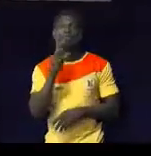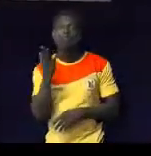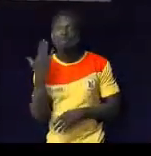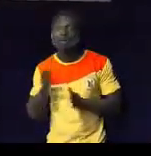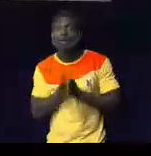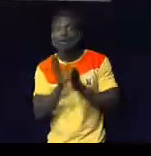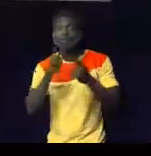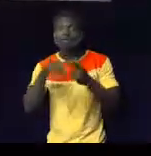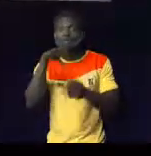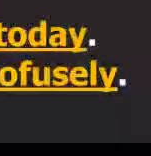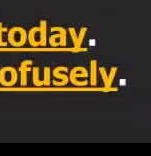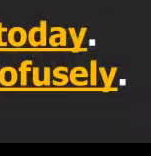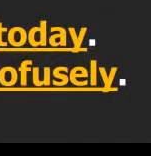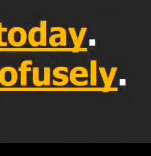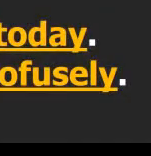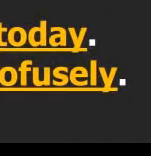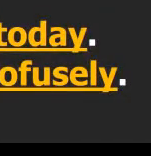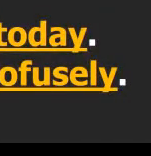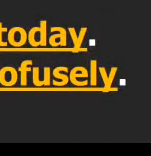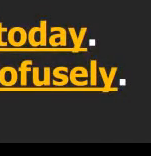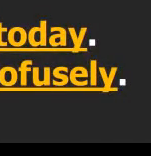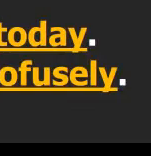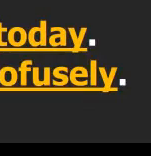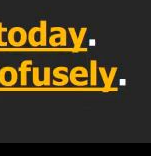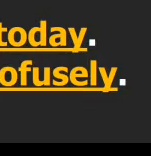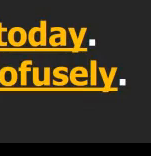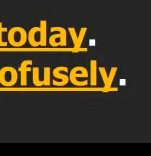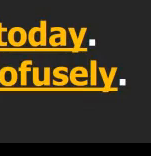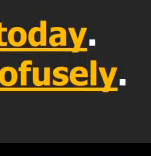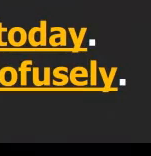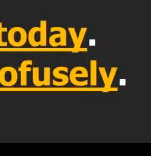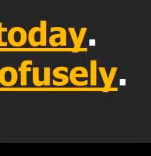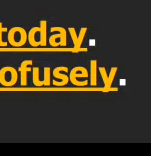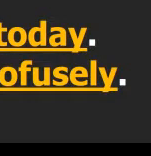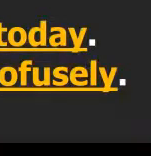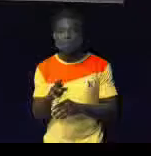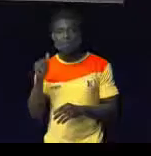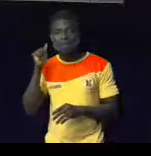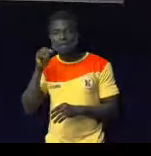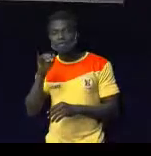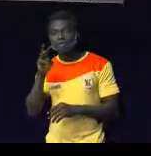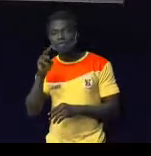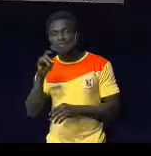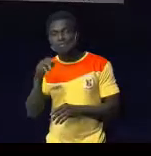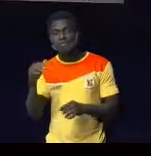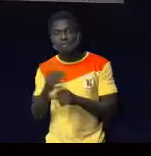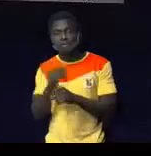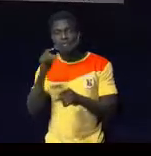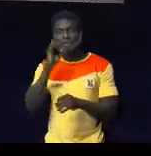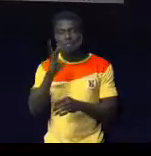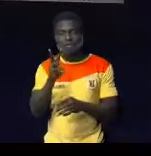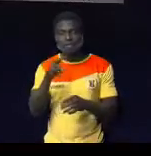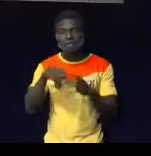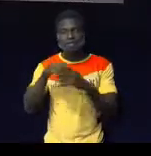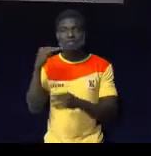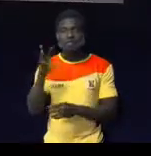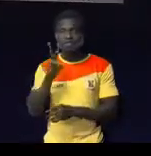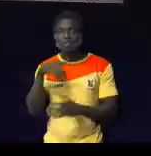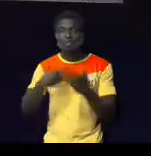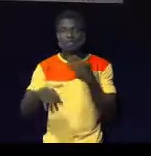You were asked to pick out the adverbs in the sentences. Auntie Fumi got 6 out of 6. What about